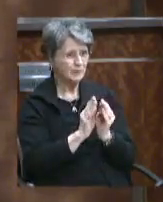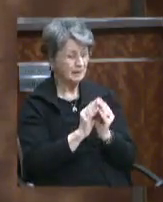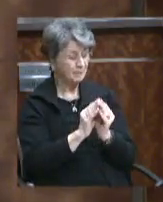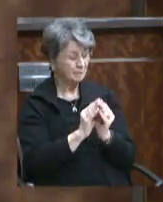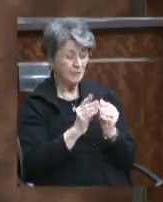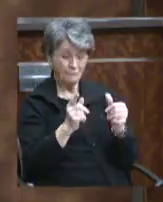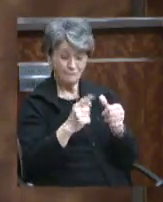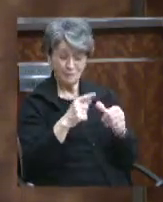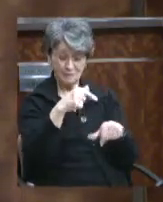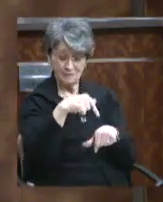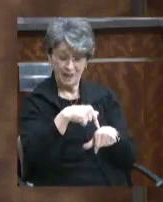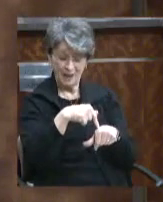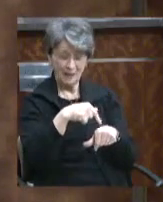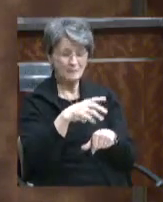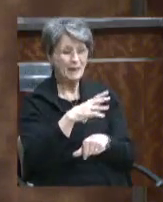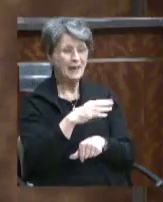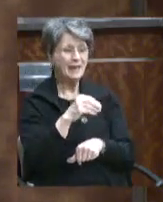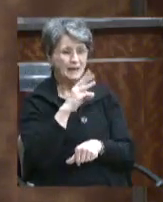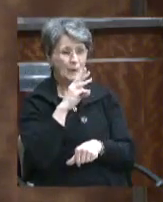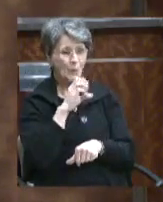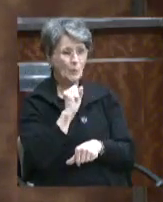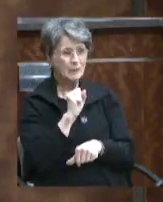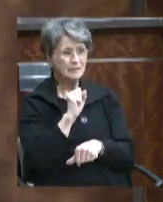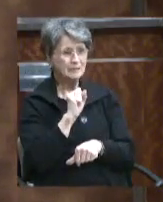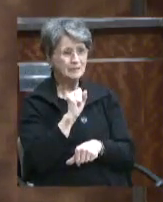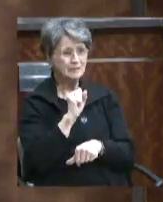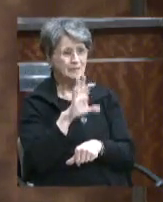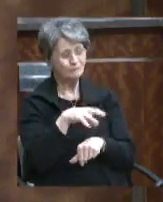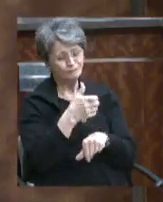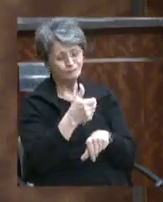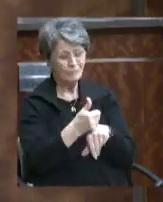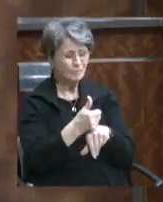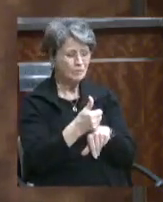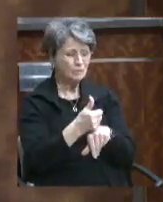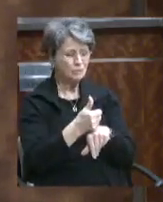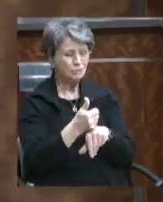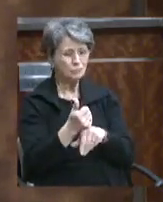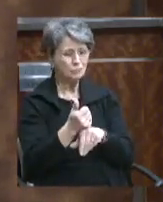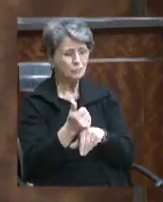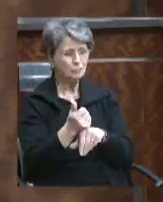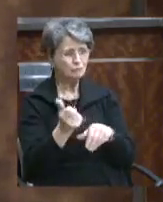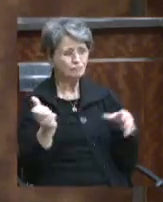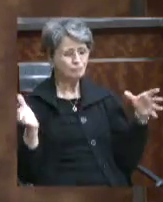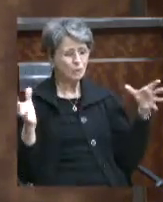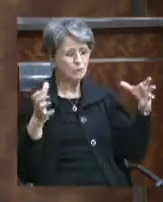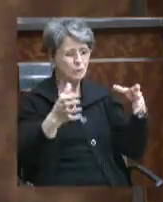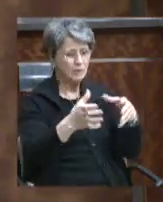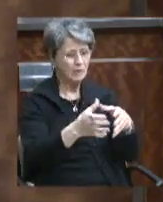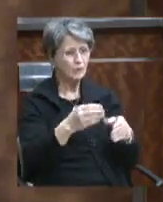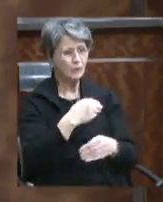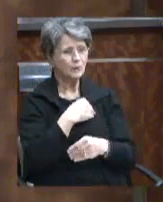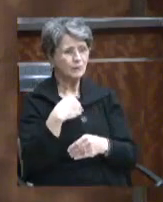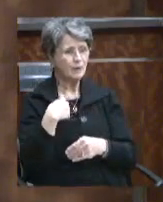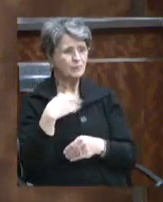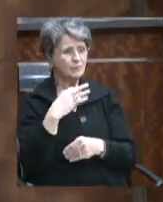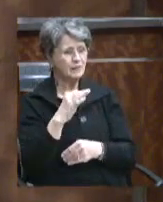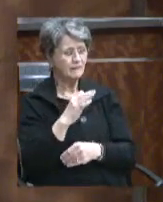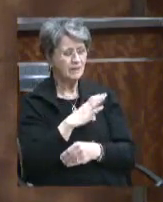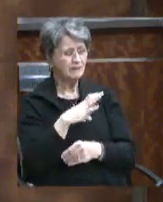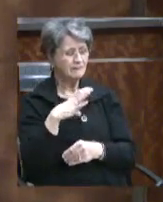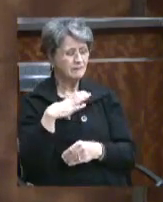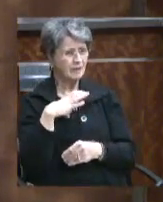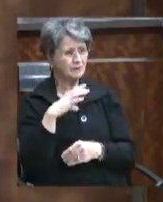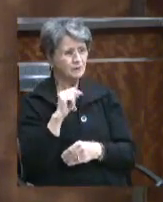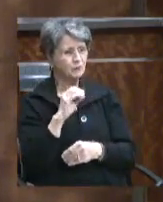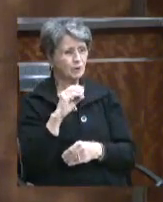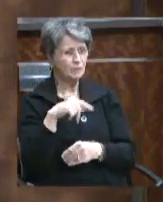and it was designed to bring the county members of the county council to a